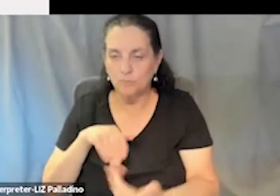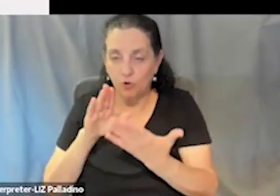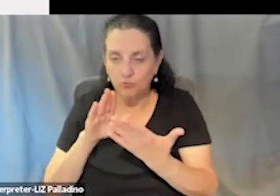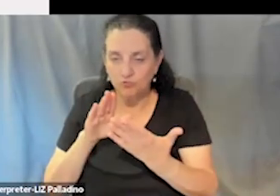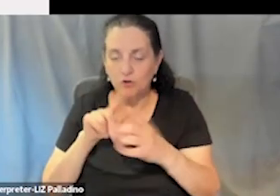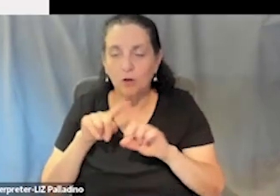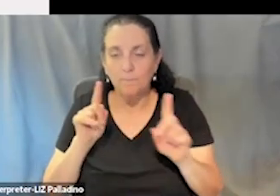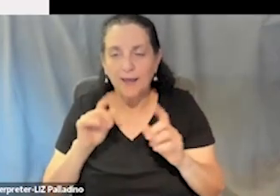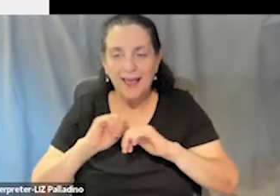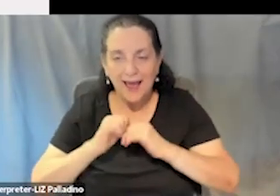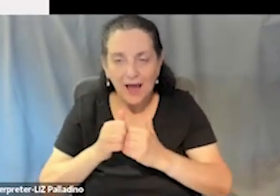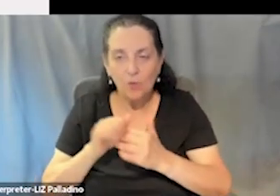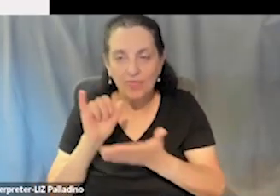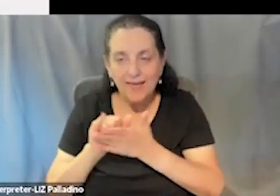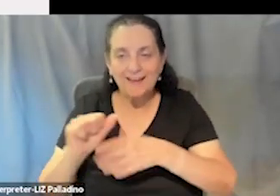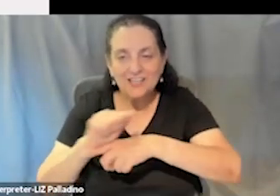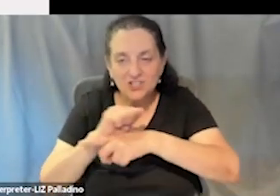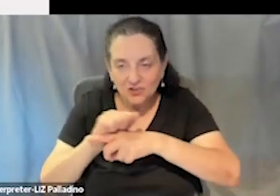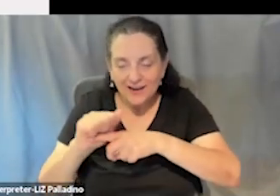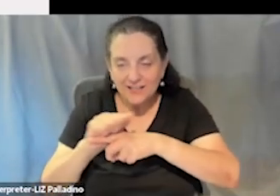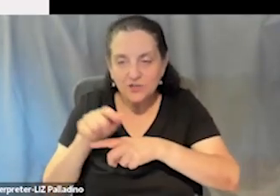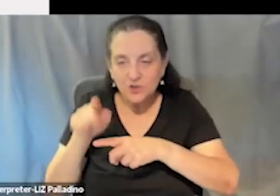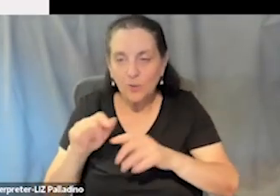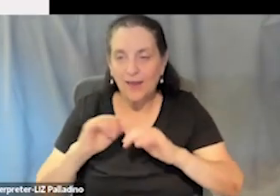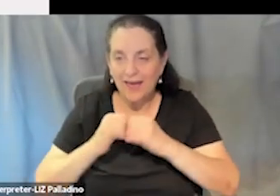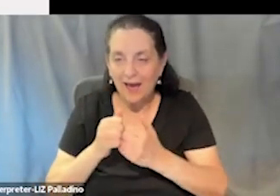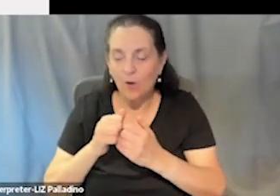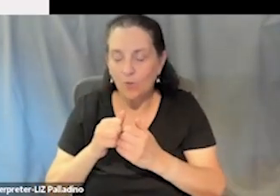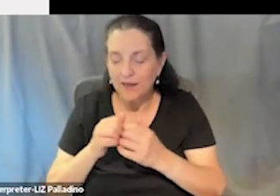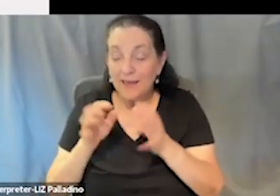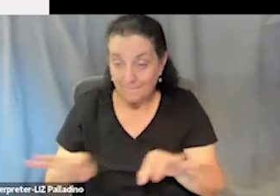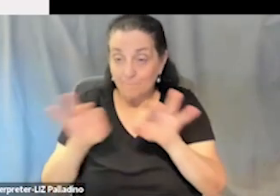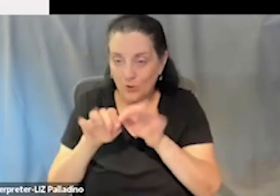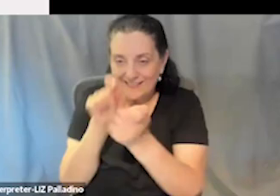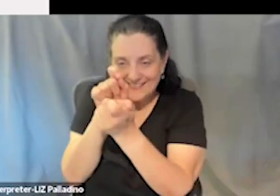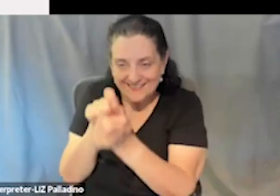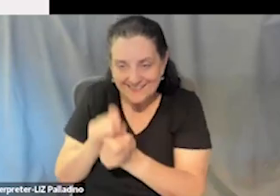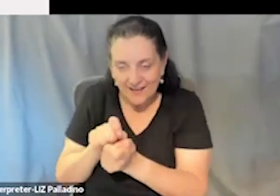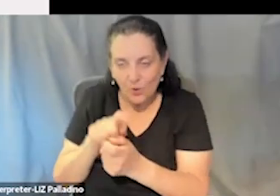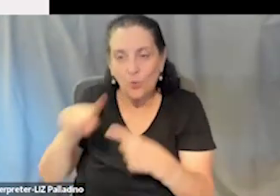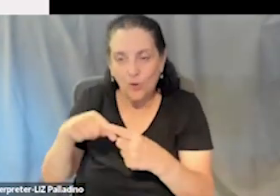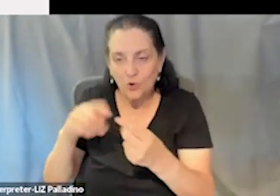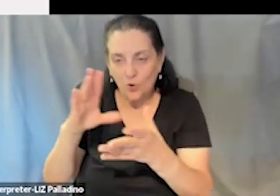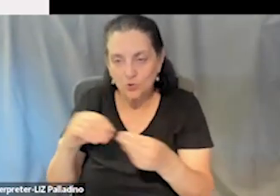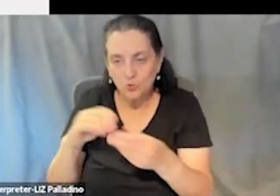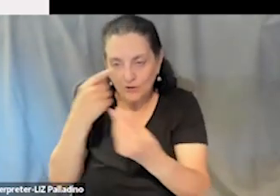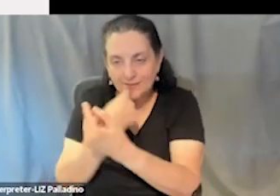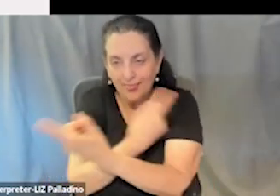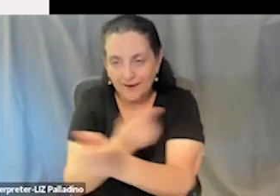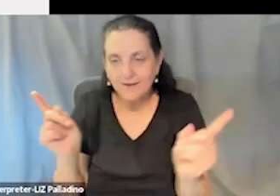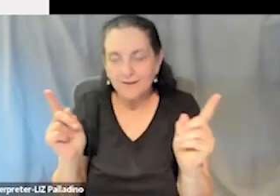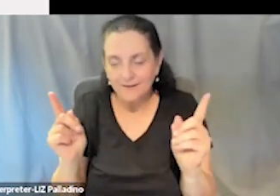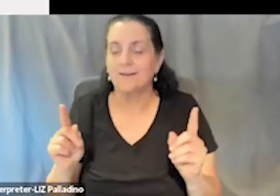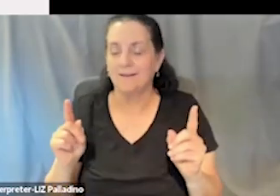start to train you about the detail of storytelling, to not always default to the sort of poo-poo platter,